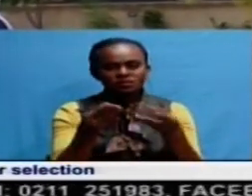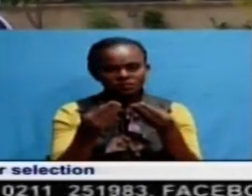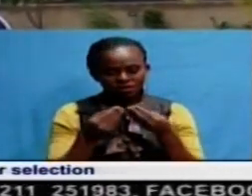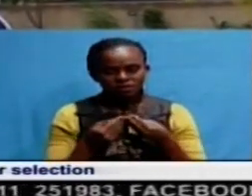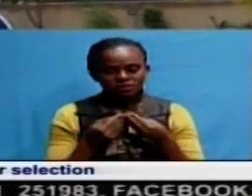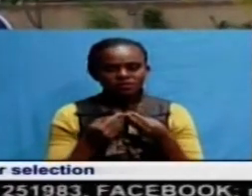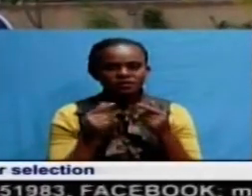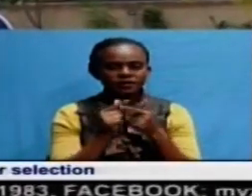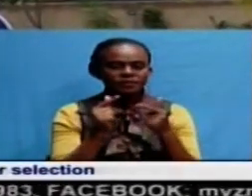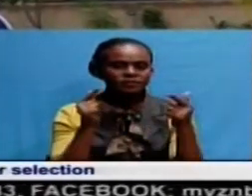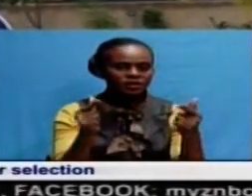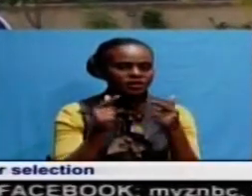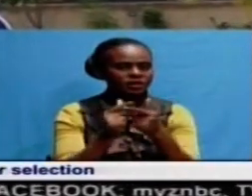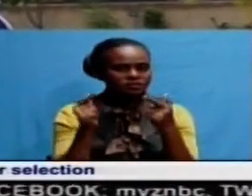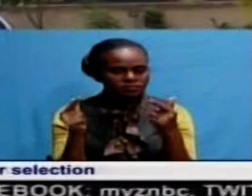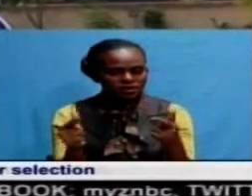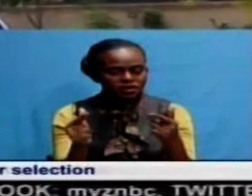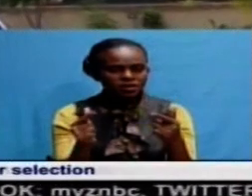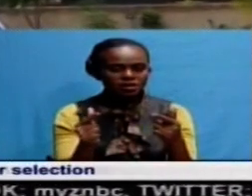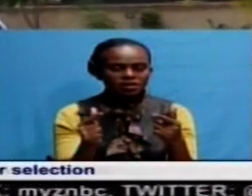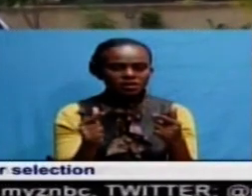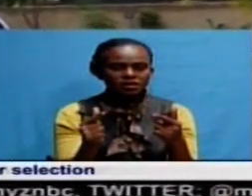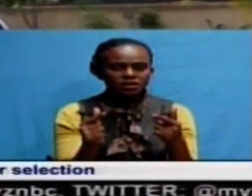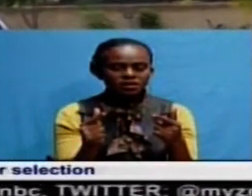the bigger pool to choose from.